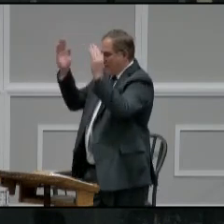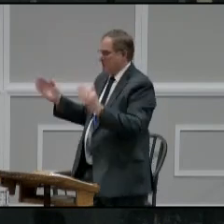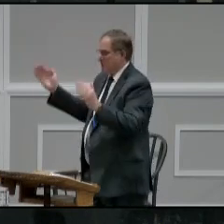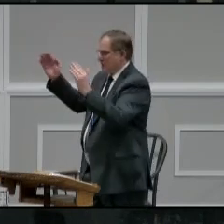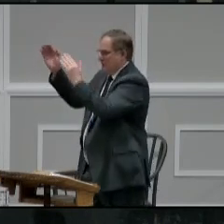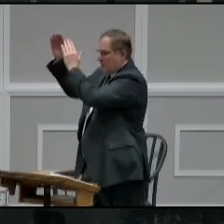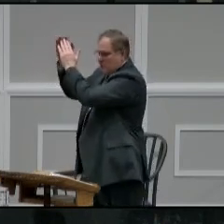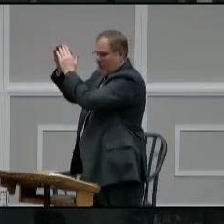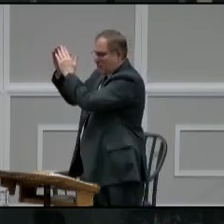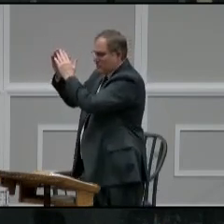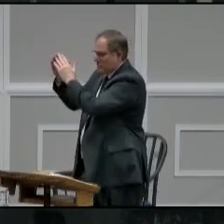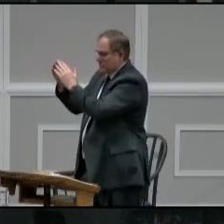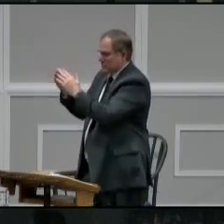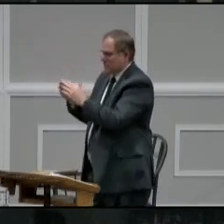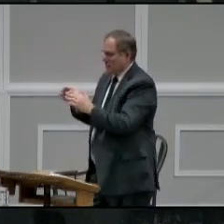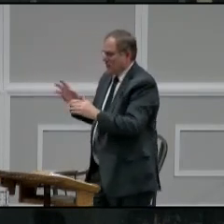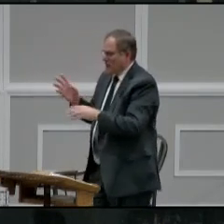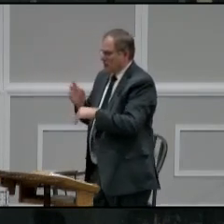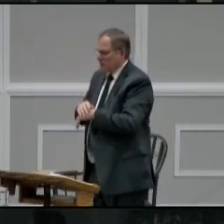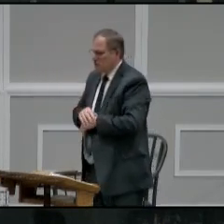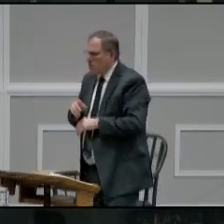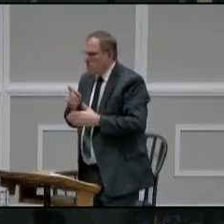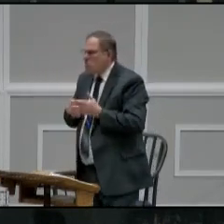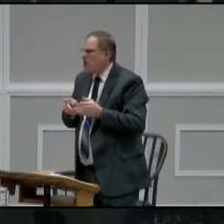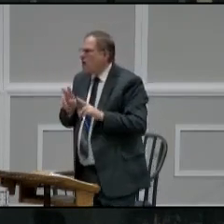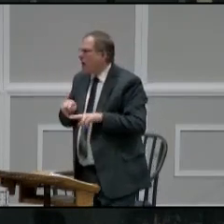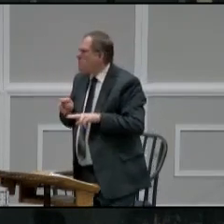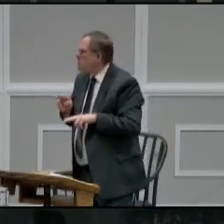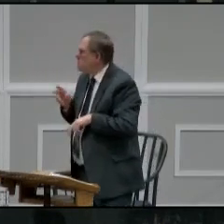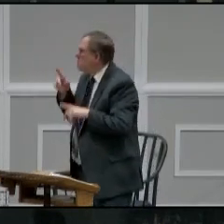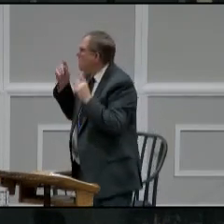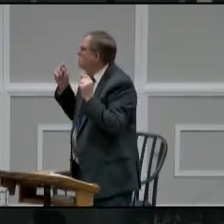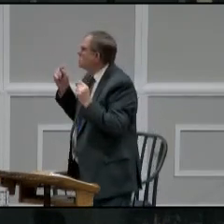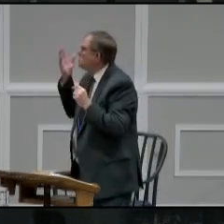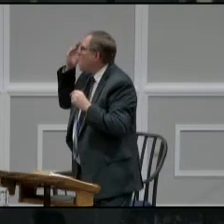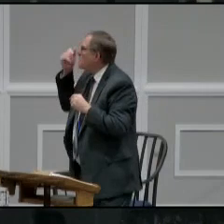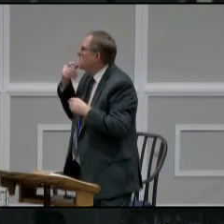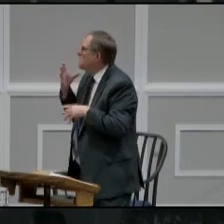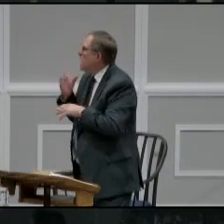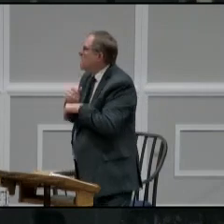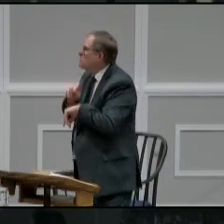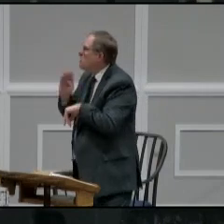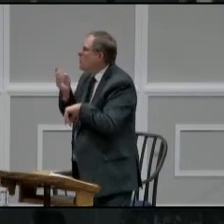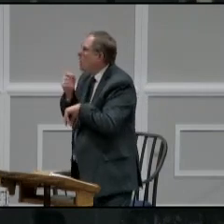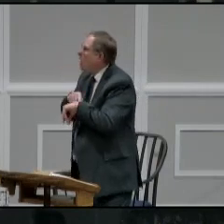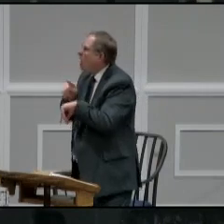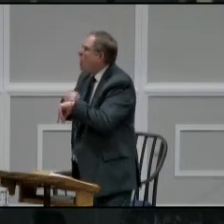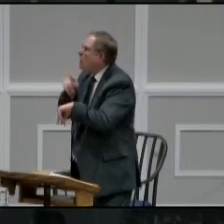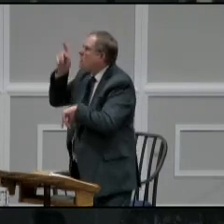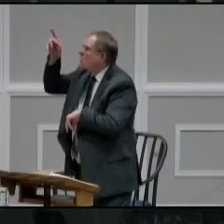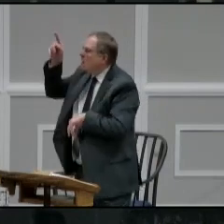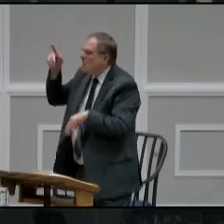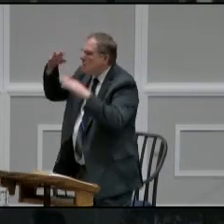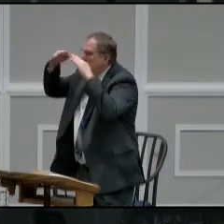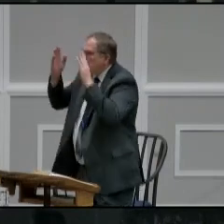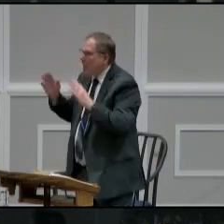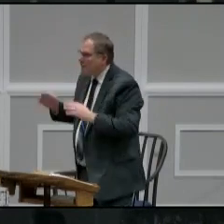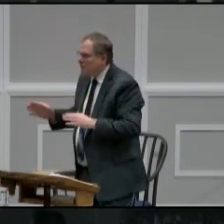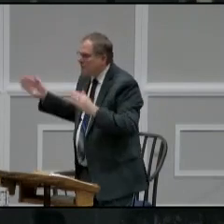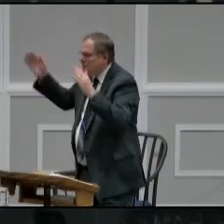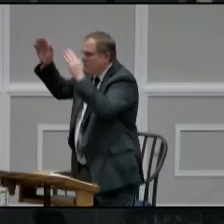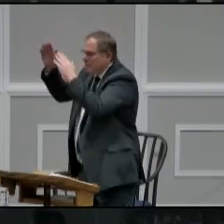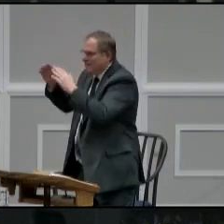There's a lot of reasons we could perhaps come to as we look at this passage and we think about it. Maybe they were tired. You ever been tired